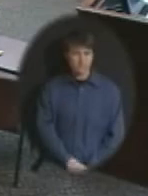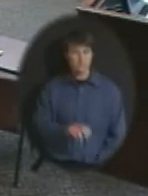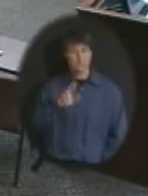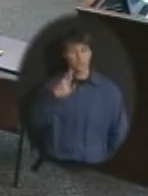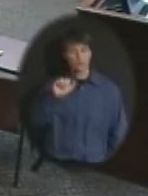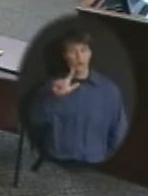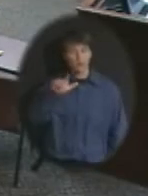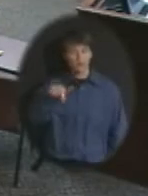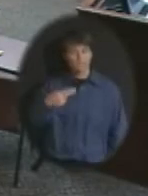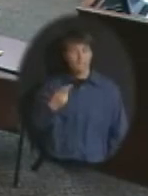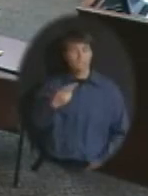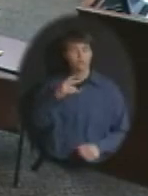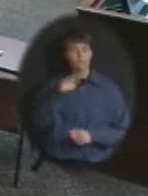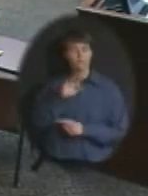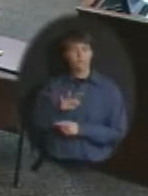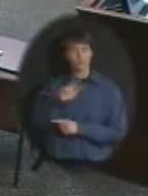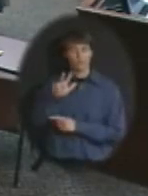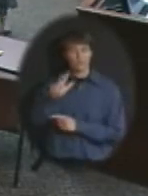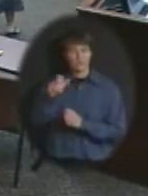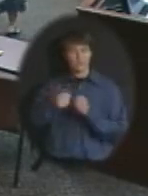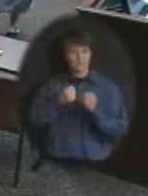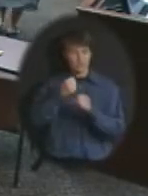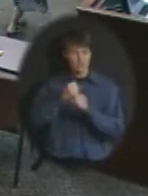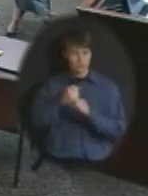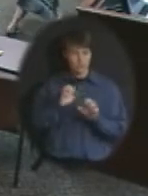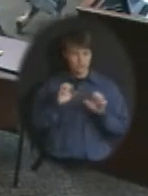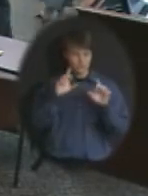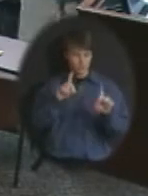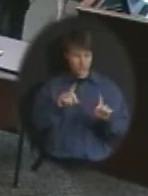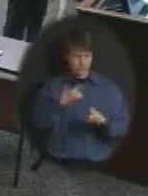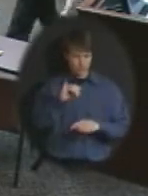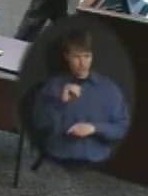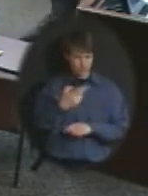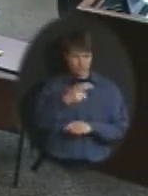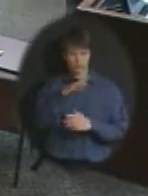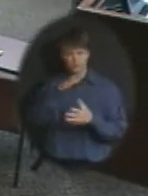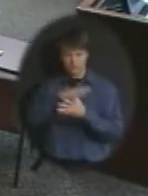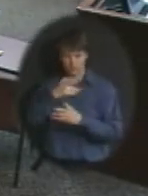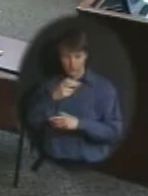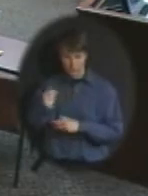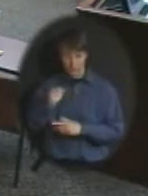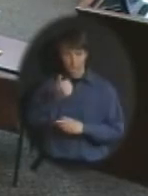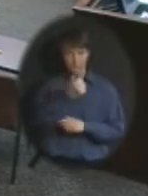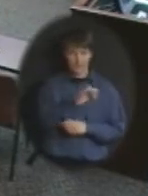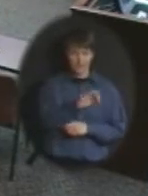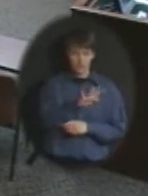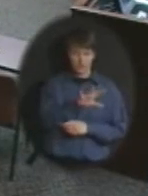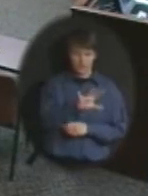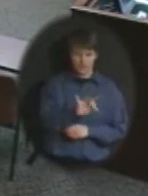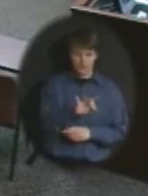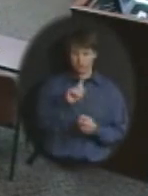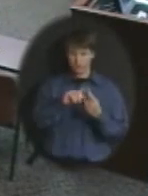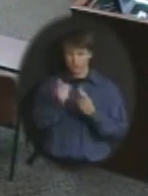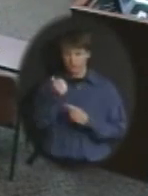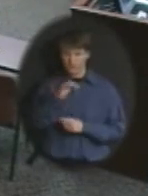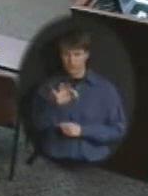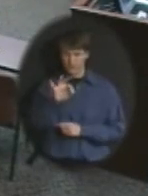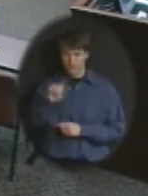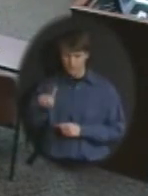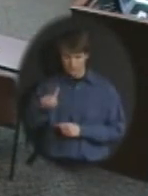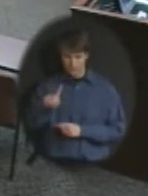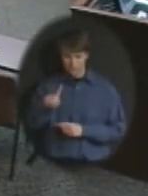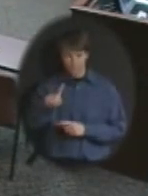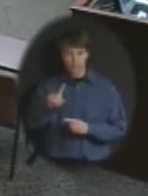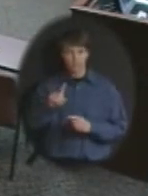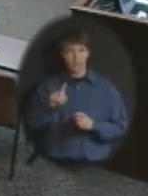Ralph's 43 years as an educator in Olathe junior and senior high schools from 1948 to 1991 were marked